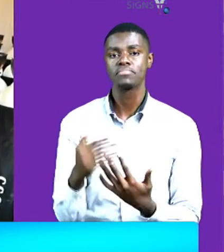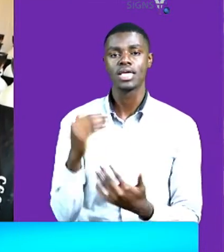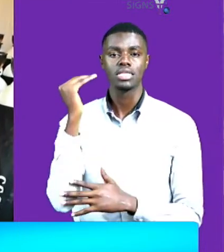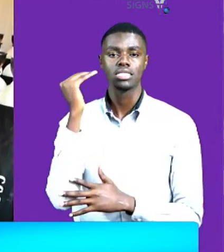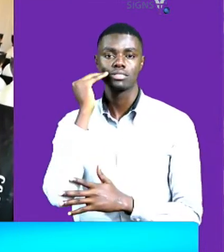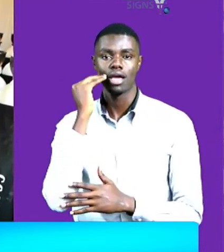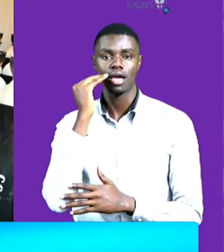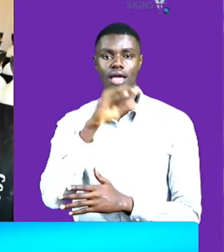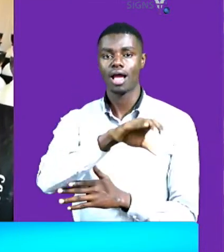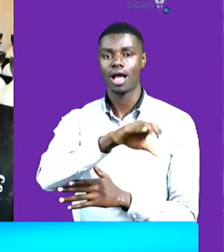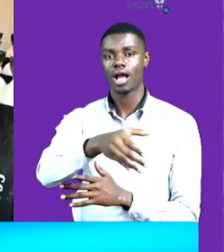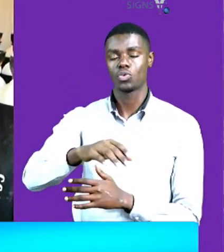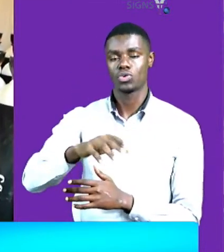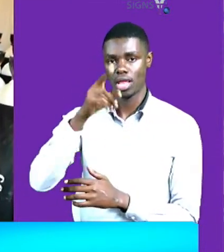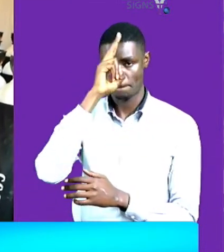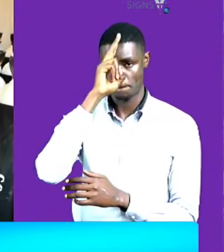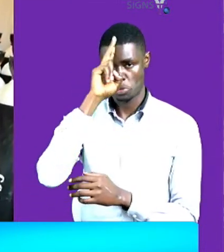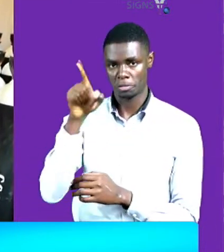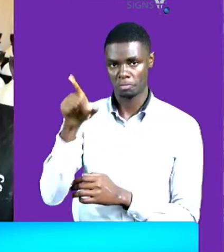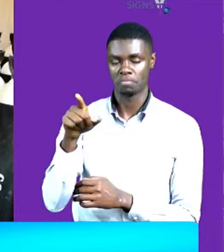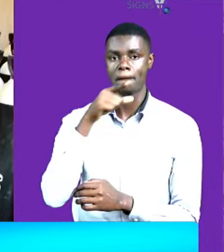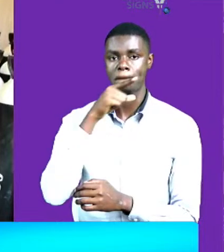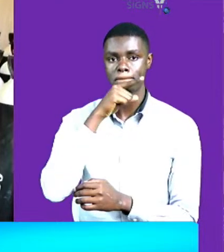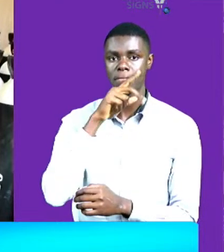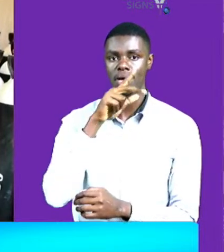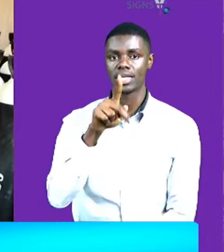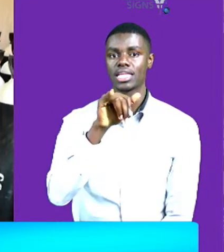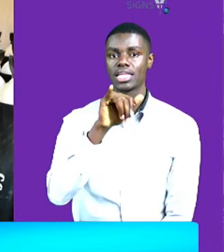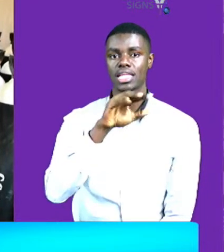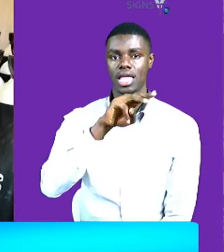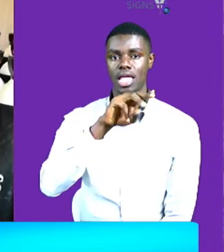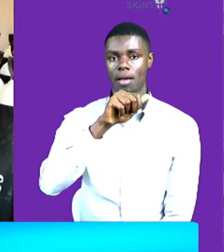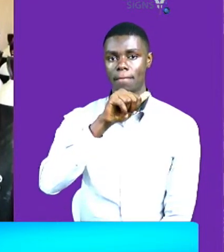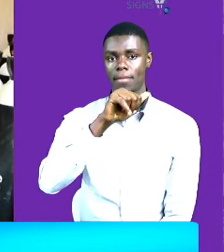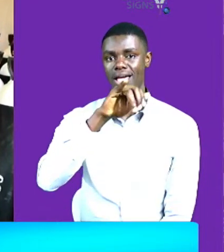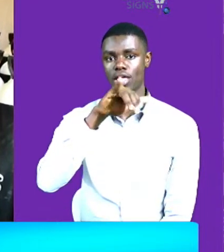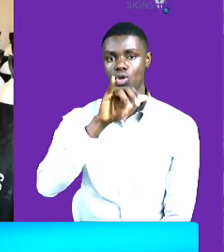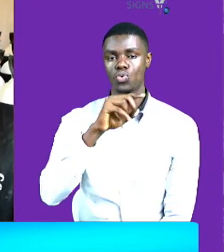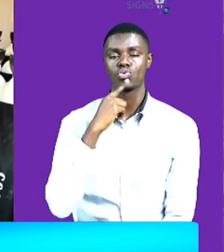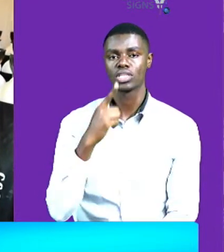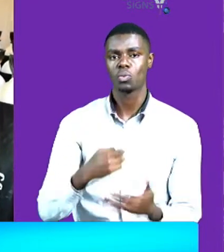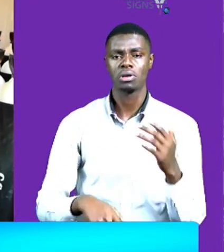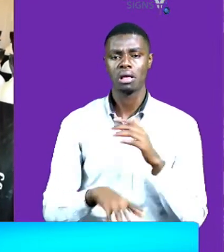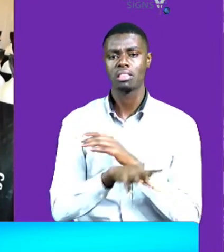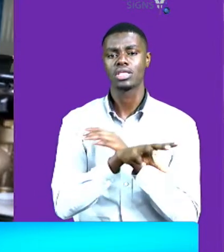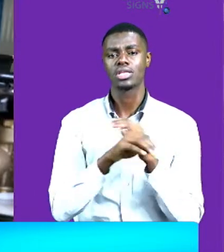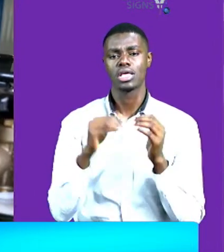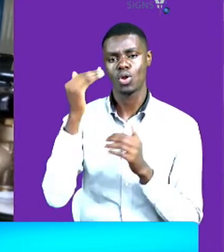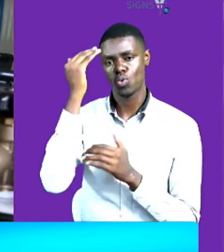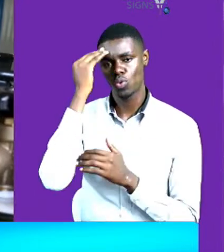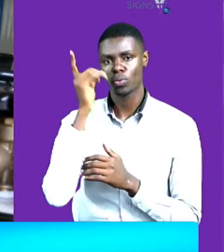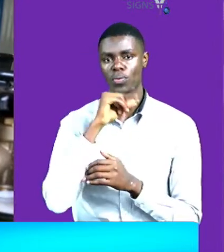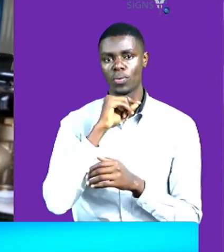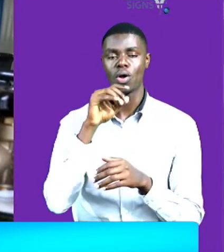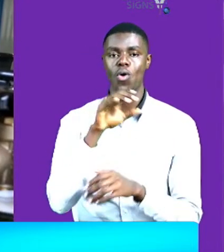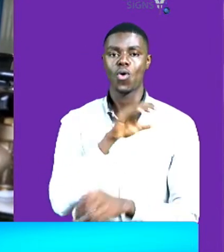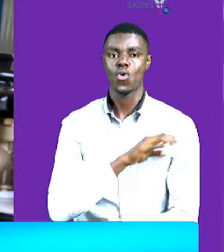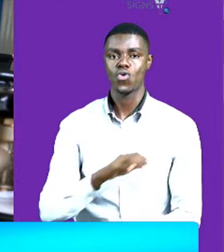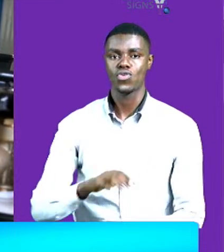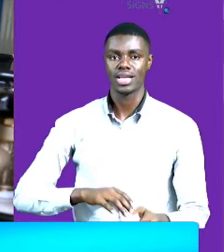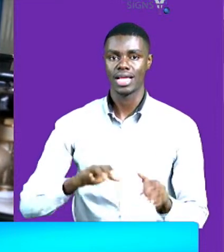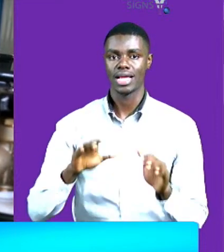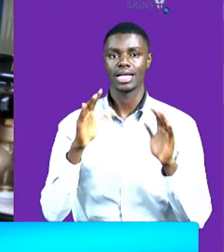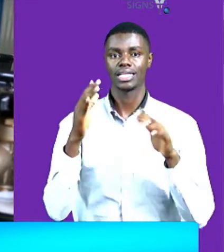Siaya County Police Commander Mr. Cleti Kimayo said the theft was discovered on Christmas Day